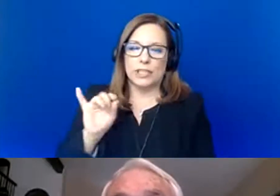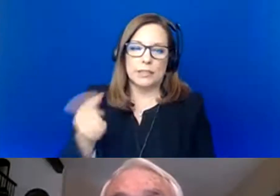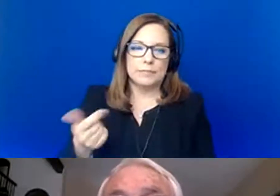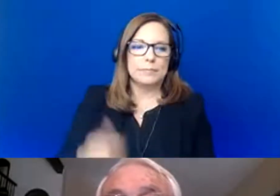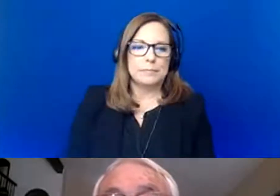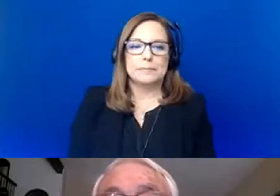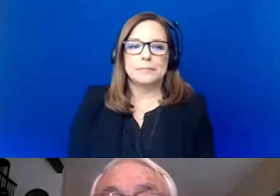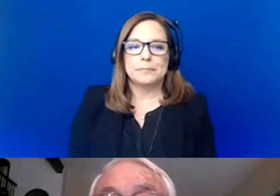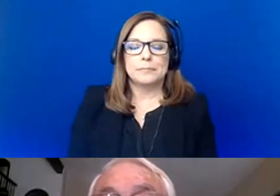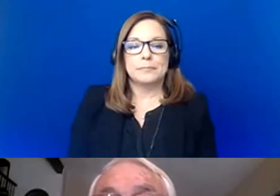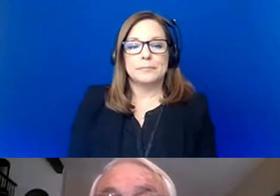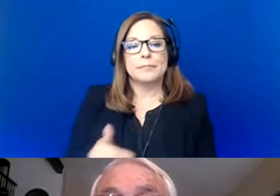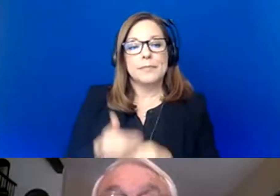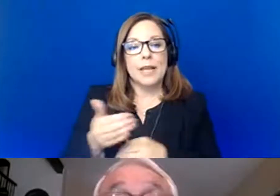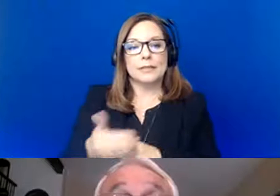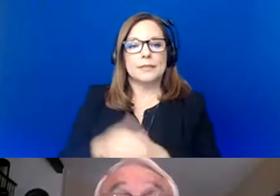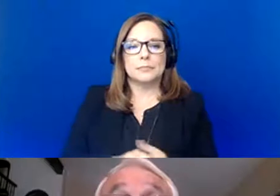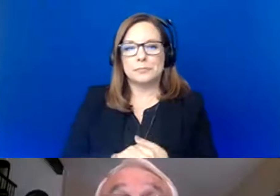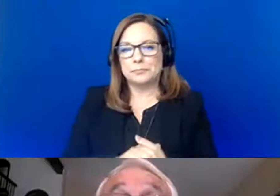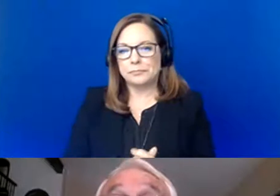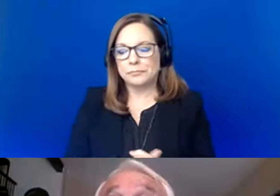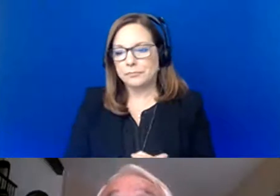Next slide, please.